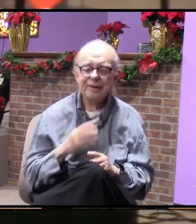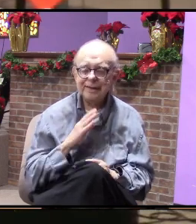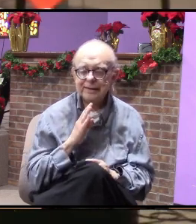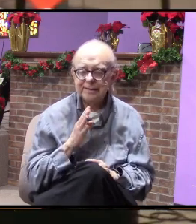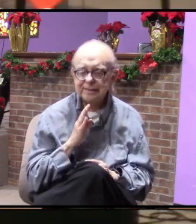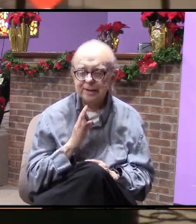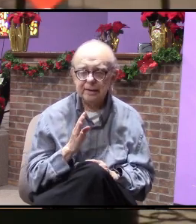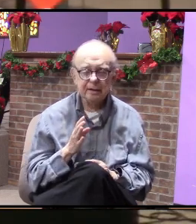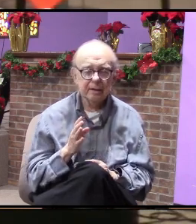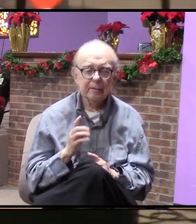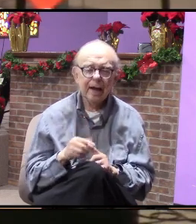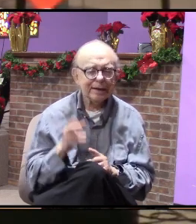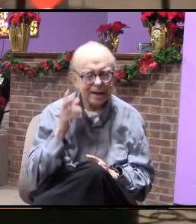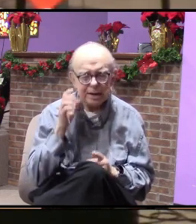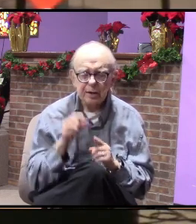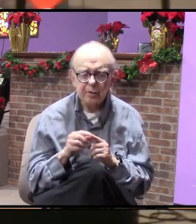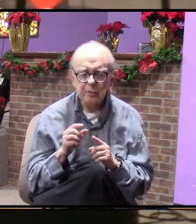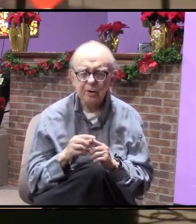you fall.